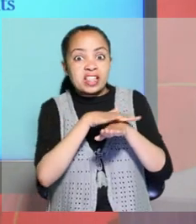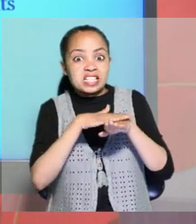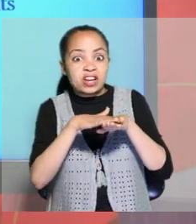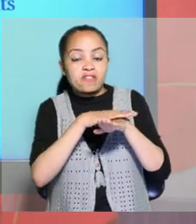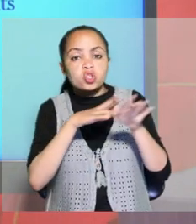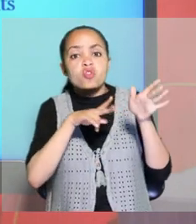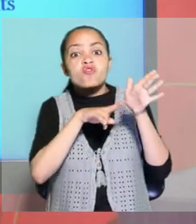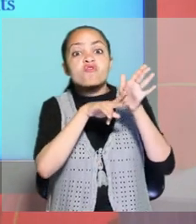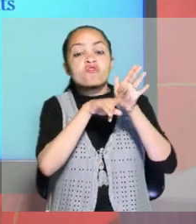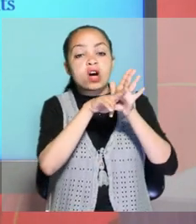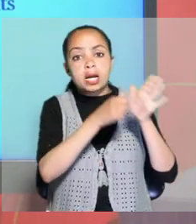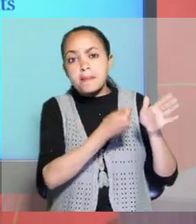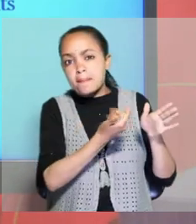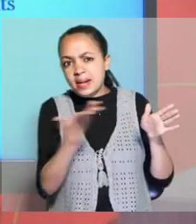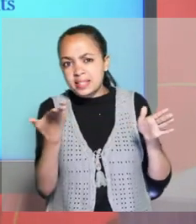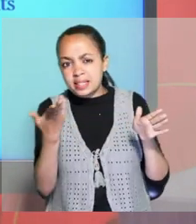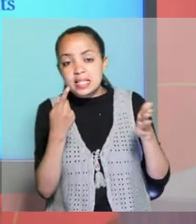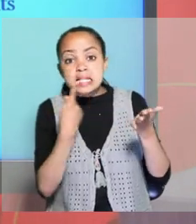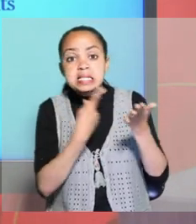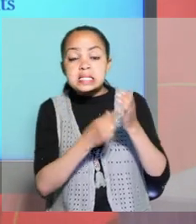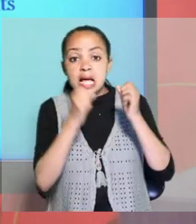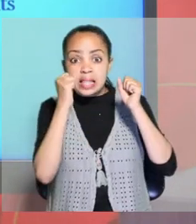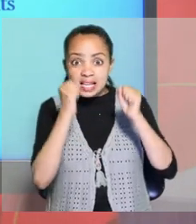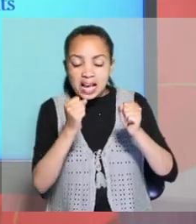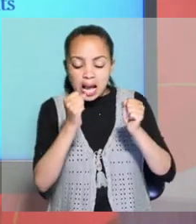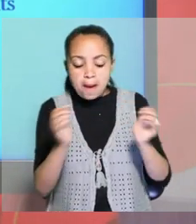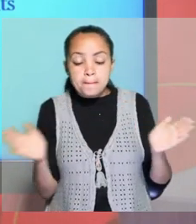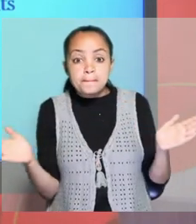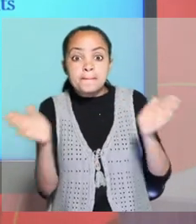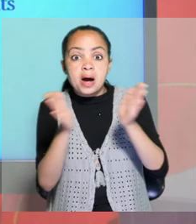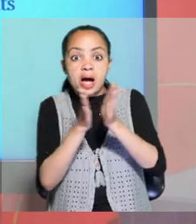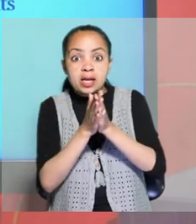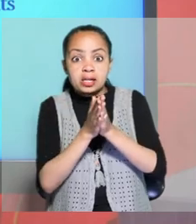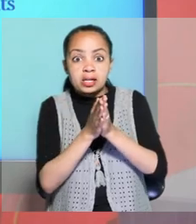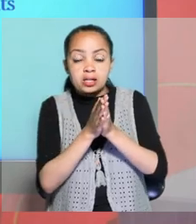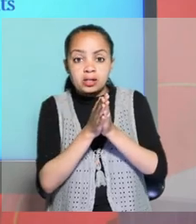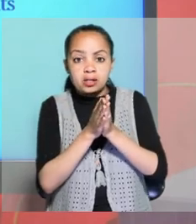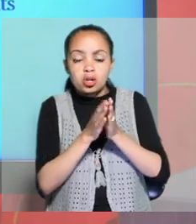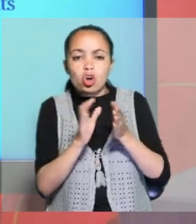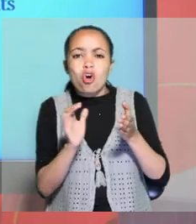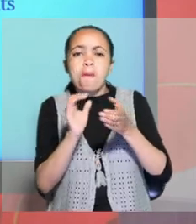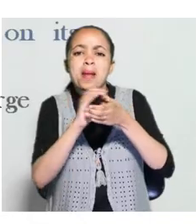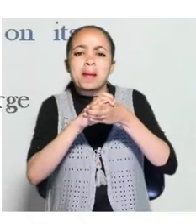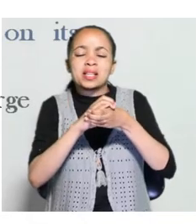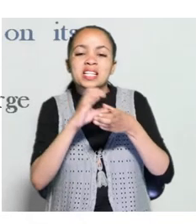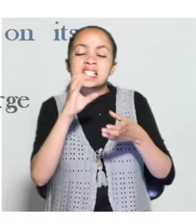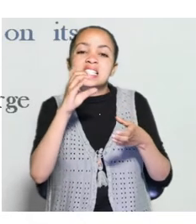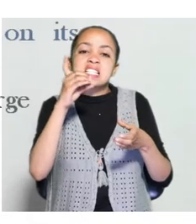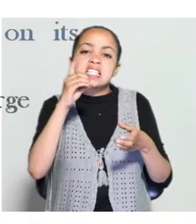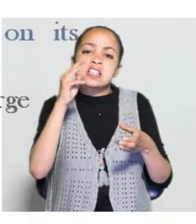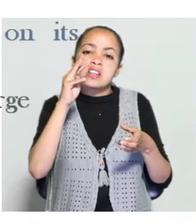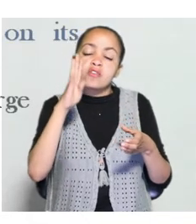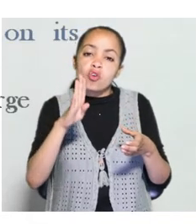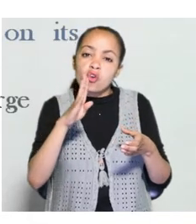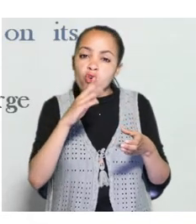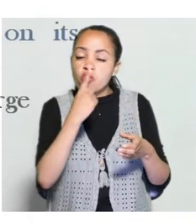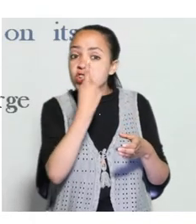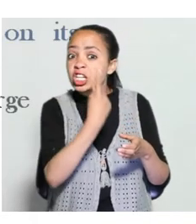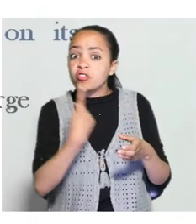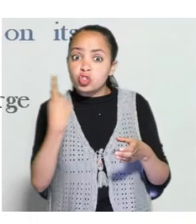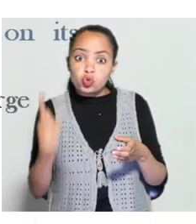viral particle that can bind complementarily with the CD4 of an individual.